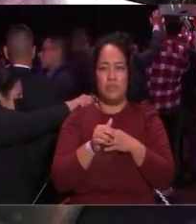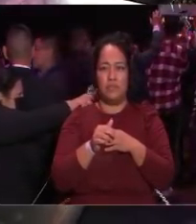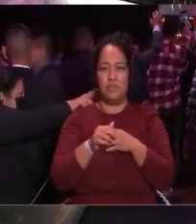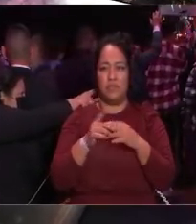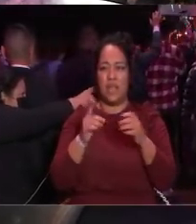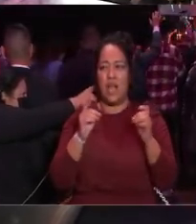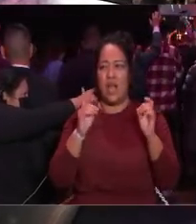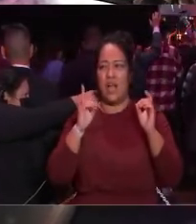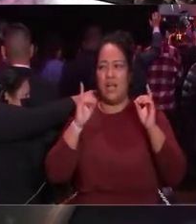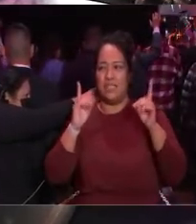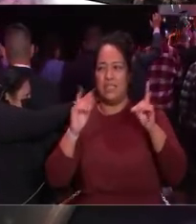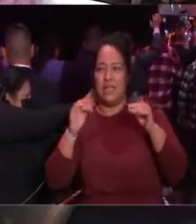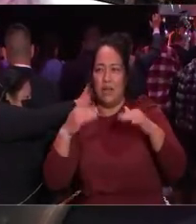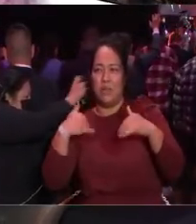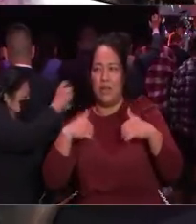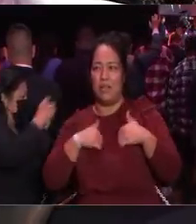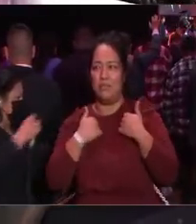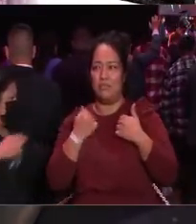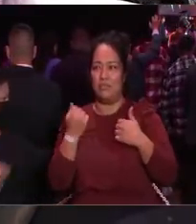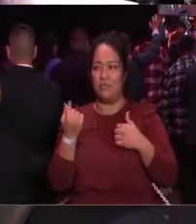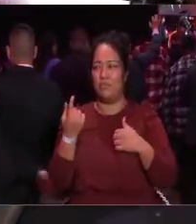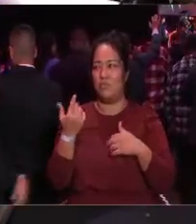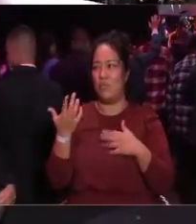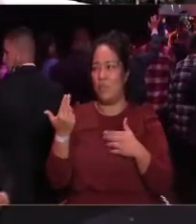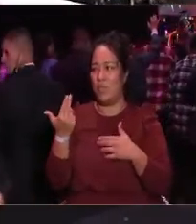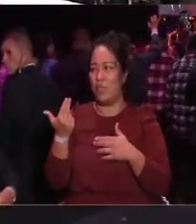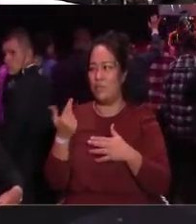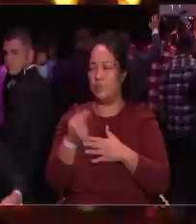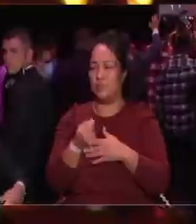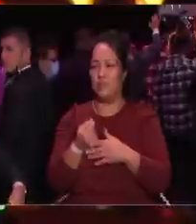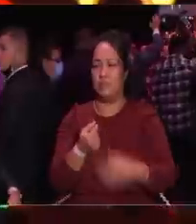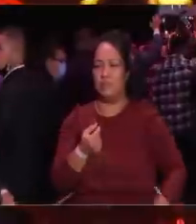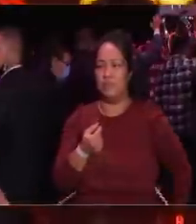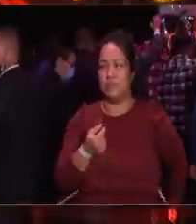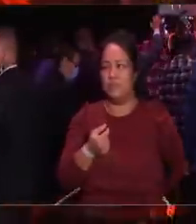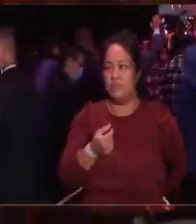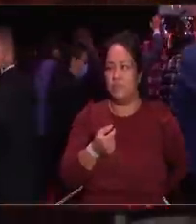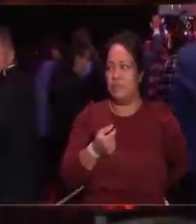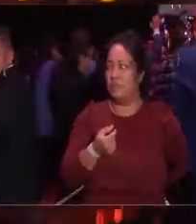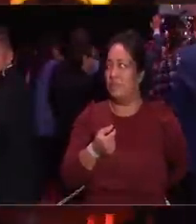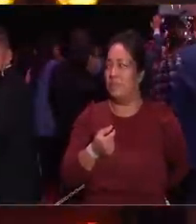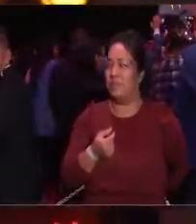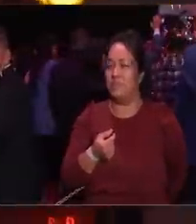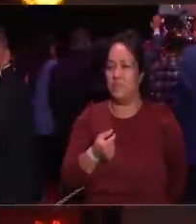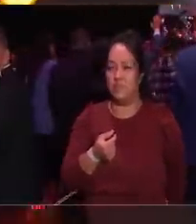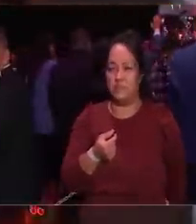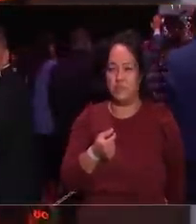life to the Lord when I was 13. Yo dediqué mi vida al Señor cuando tenía 13 años.